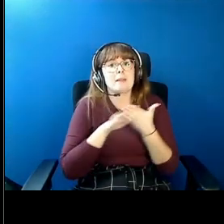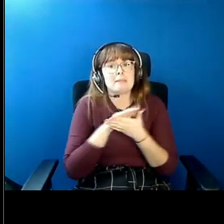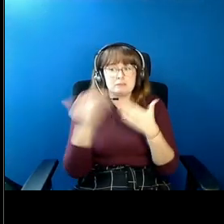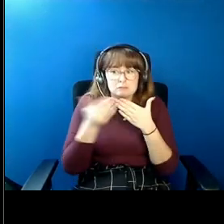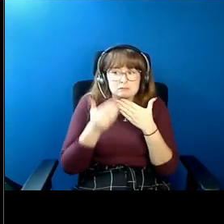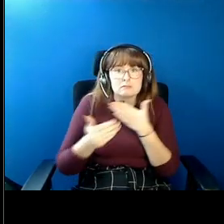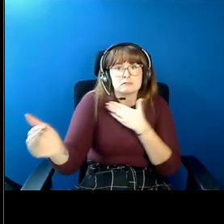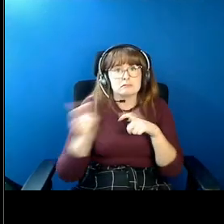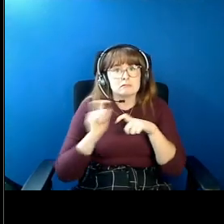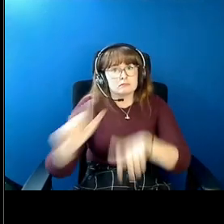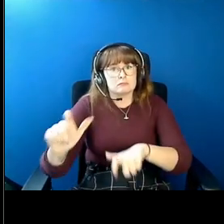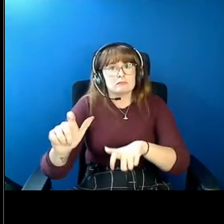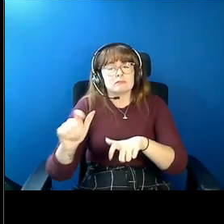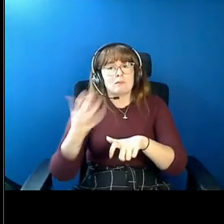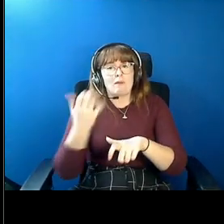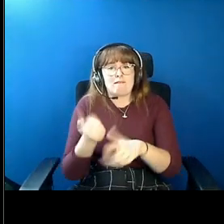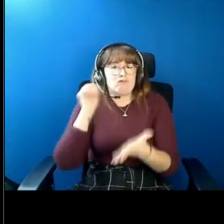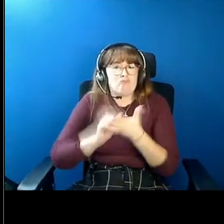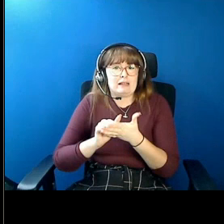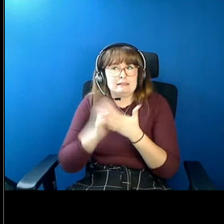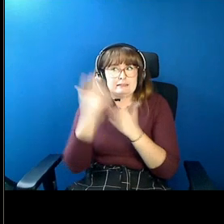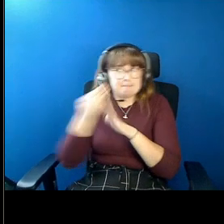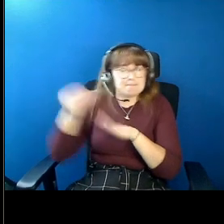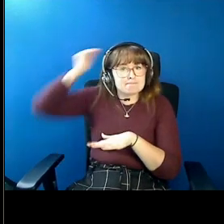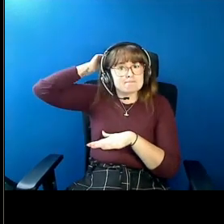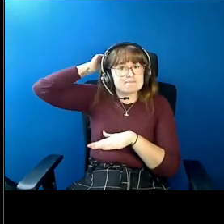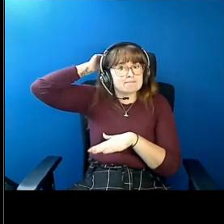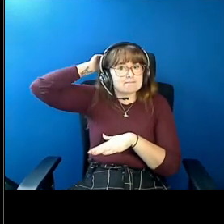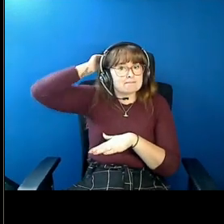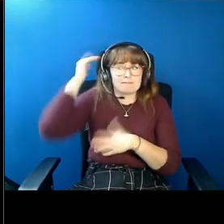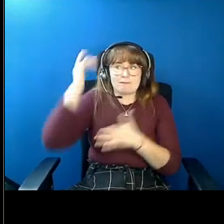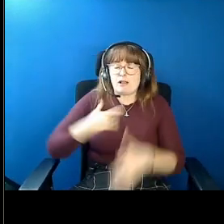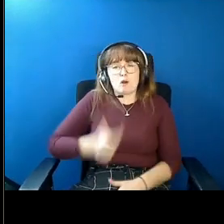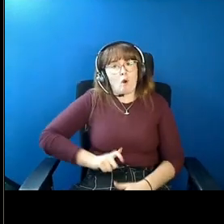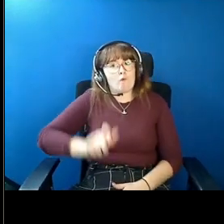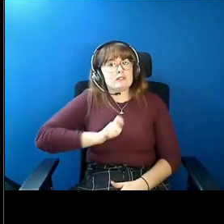you're doing so with the highest level of confidence you possibly can.